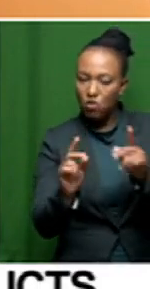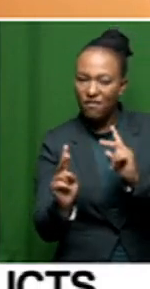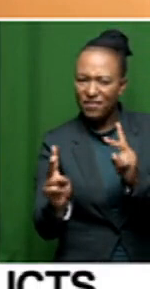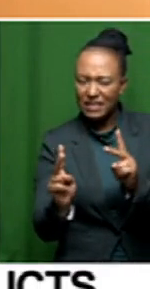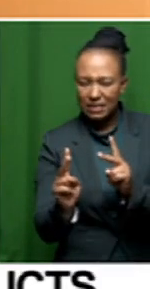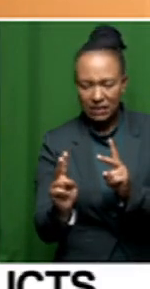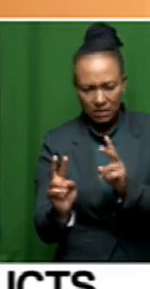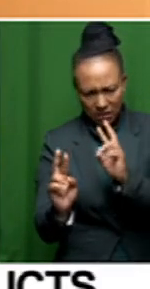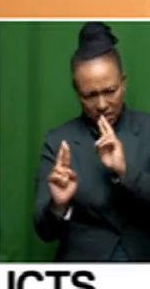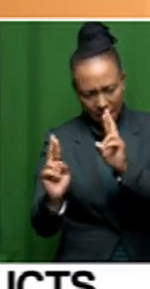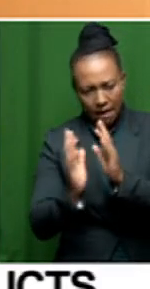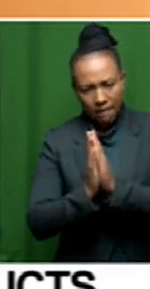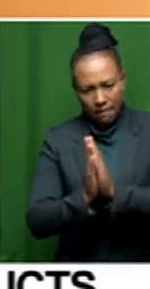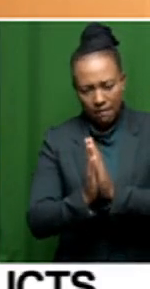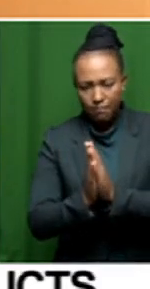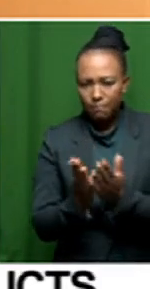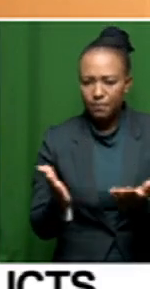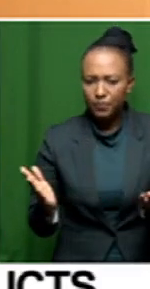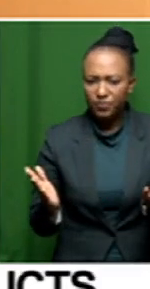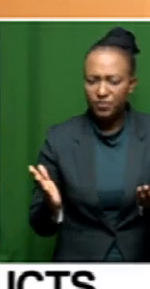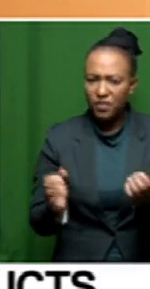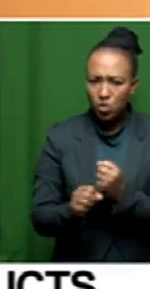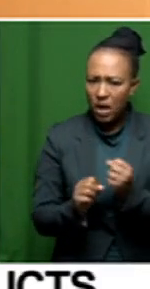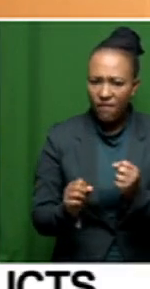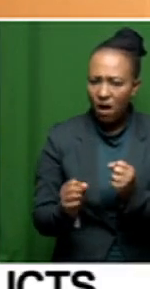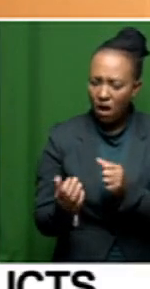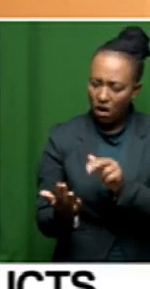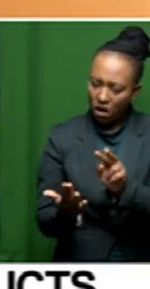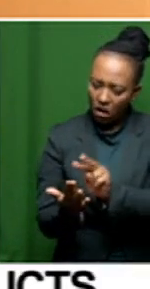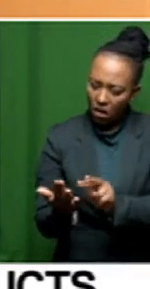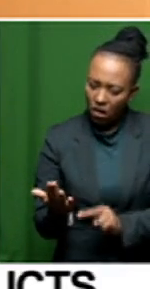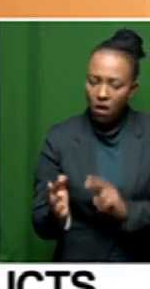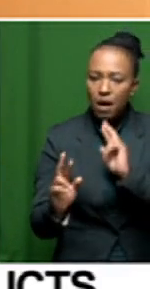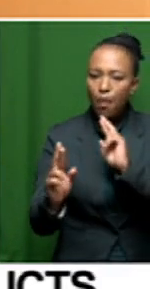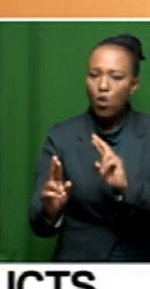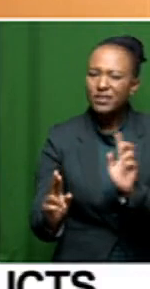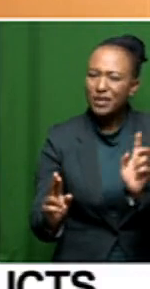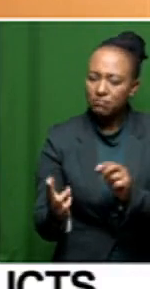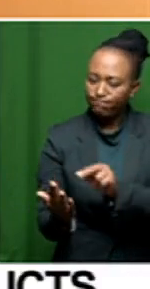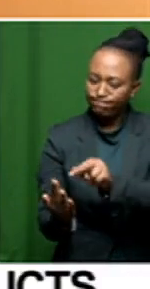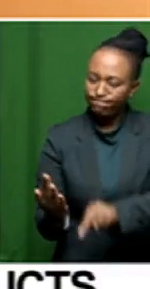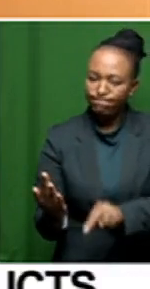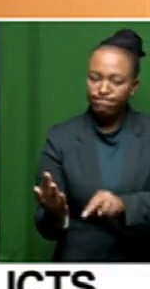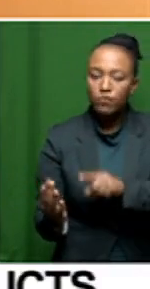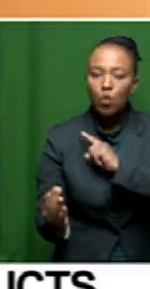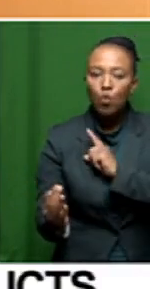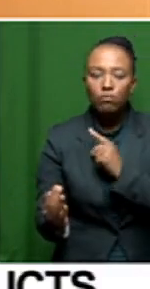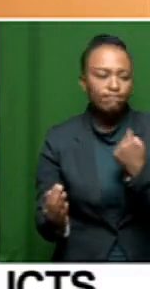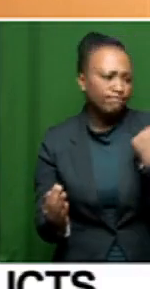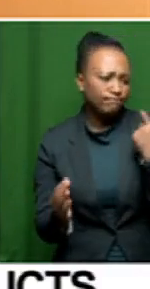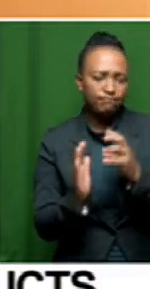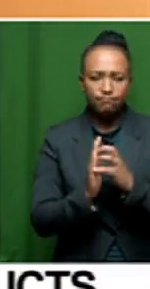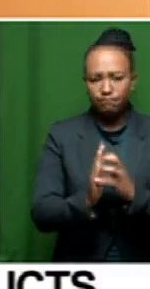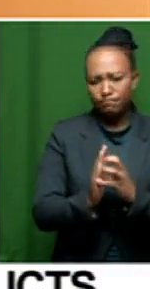did you not take a look at what has been reported on what is going on at Charlotte Maxeke? For example,